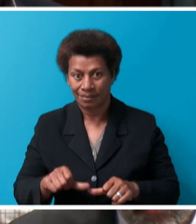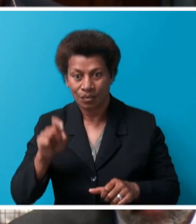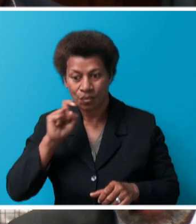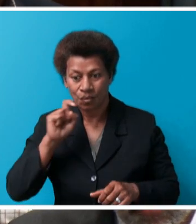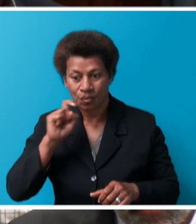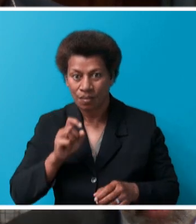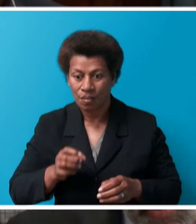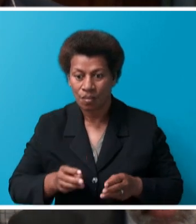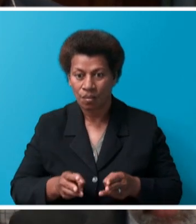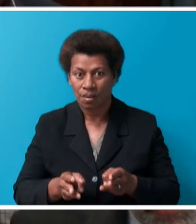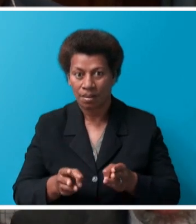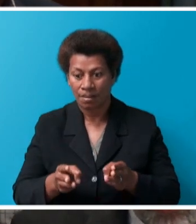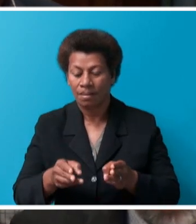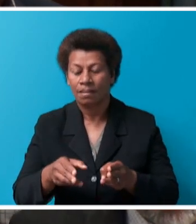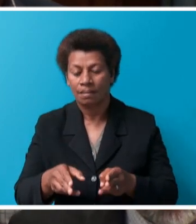seriously.